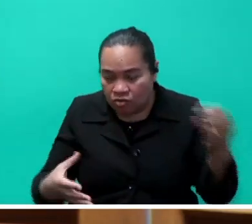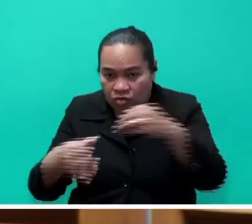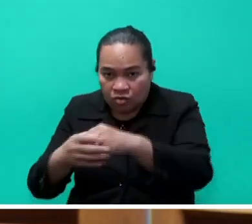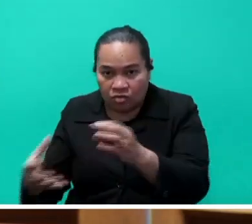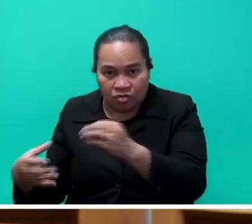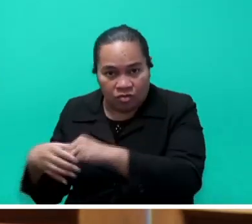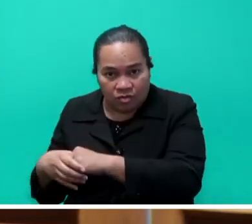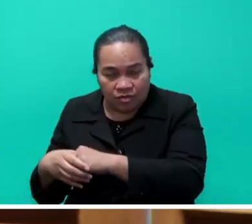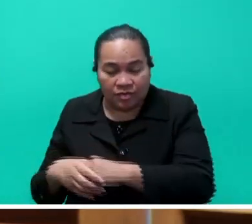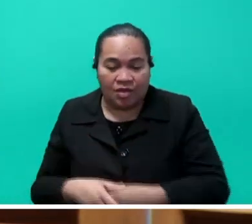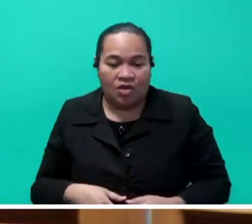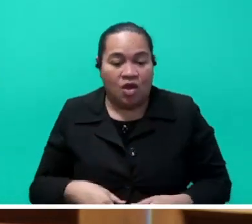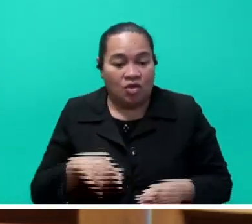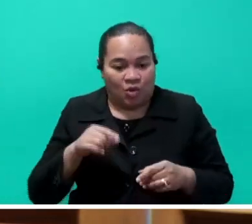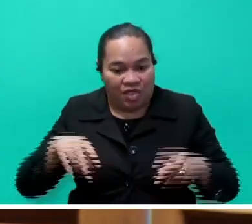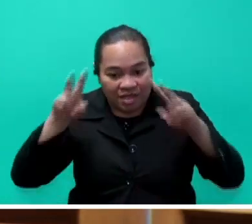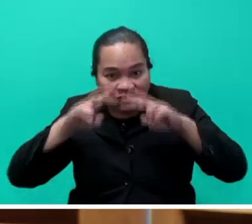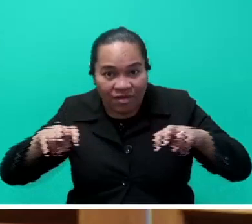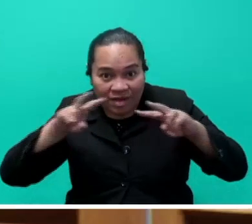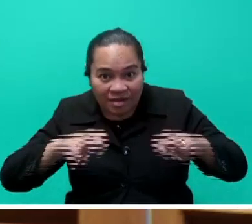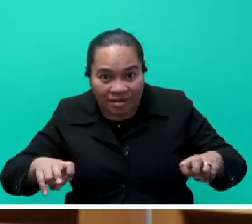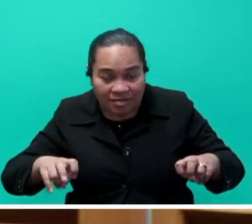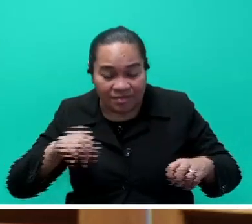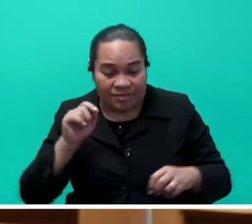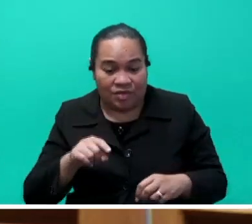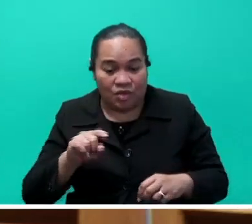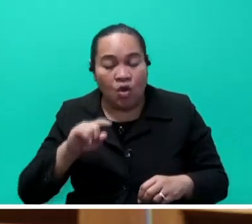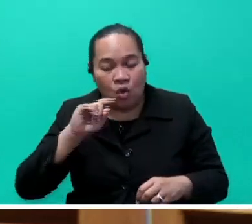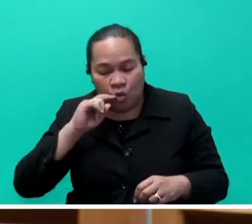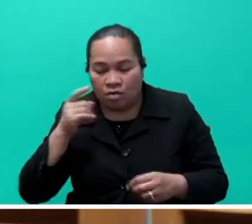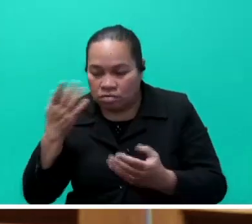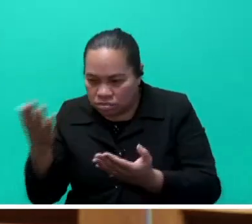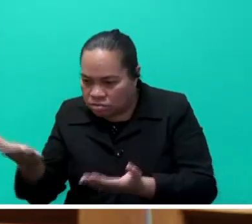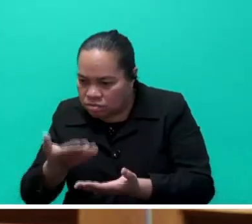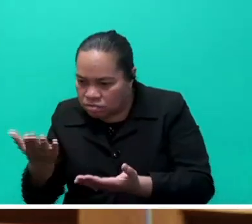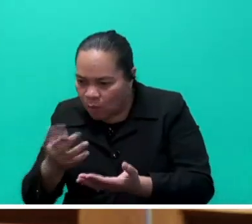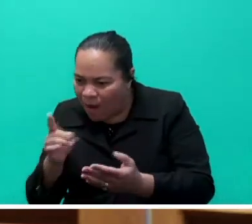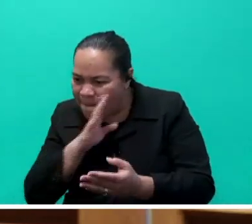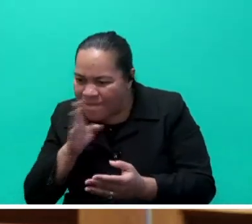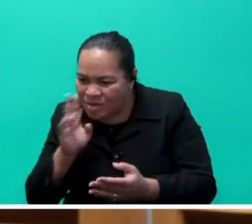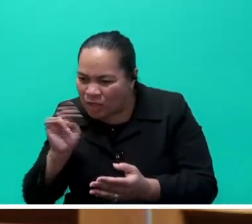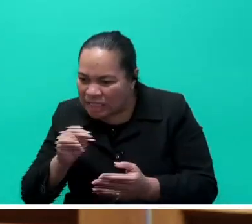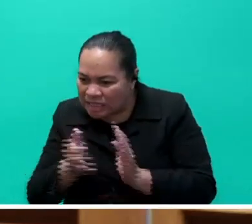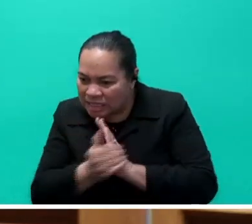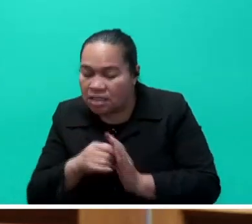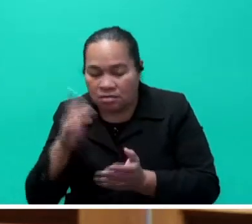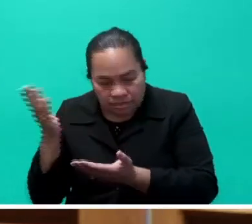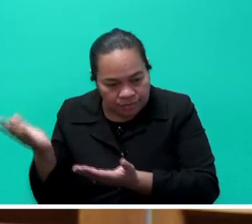The findings of this survey will be used to address the various educational needs which will